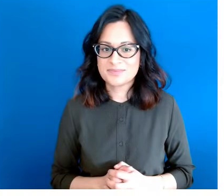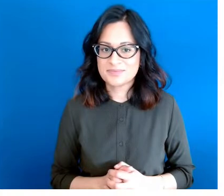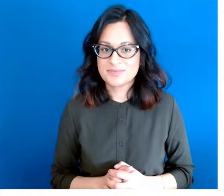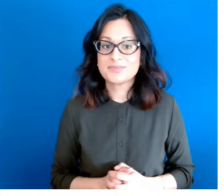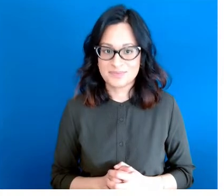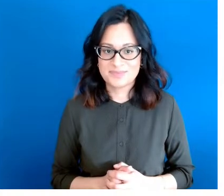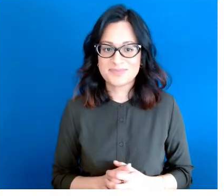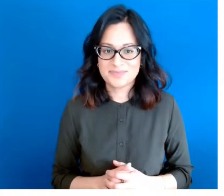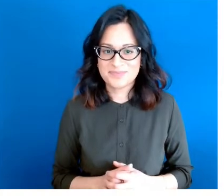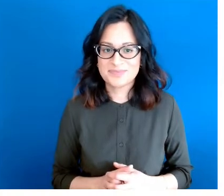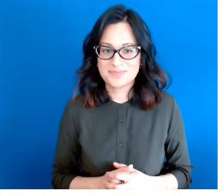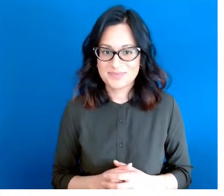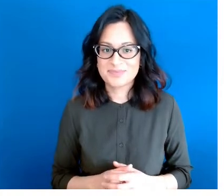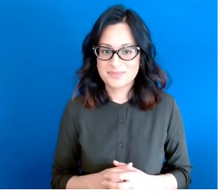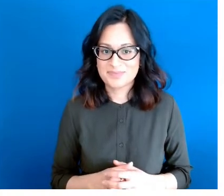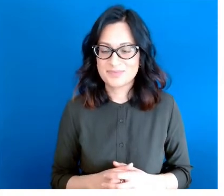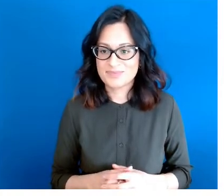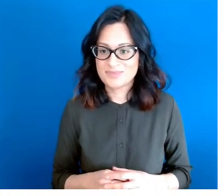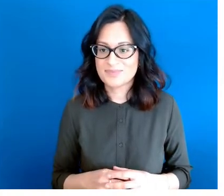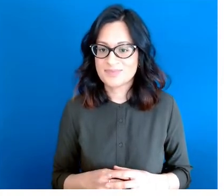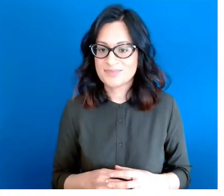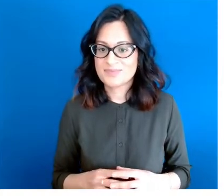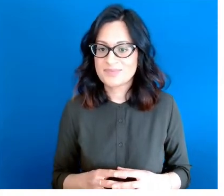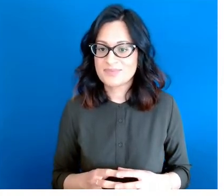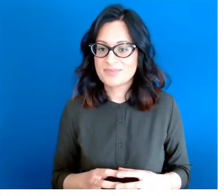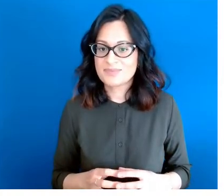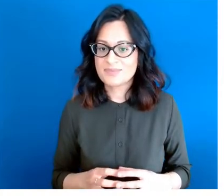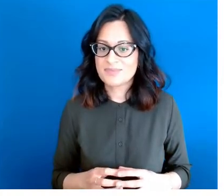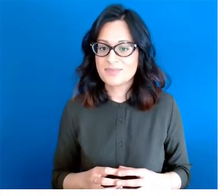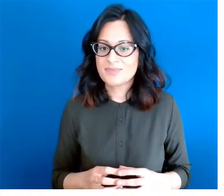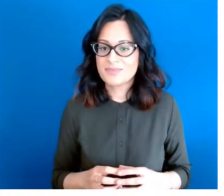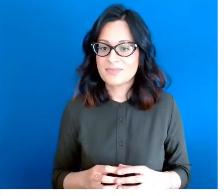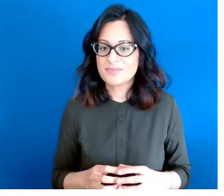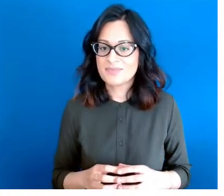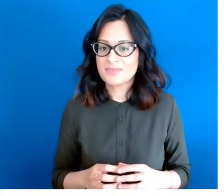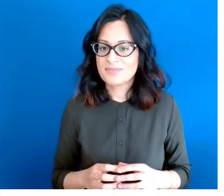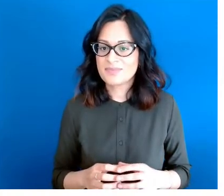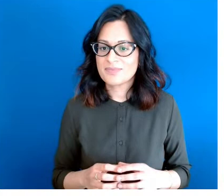I'm going to give a little bit about information about Allergy UK and the work that we do.